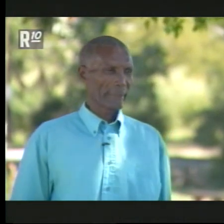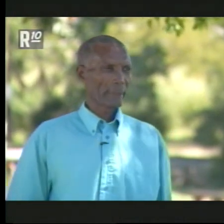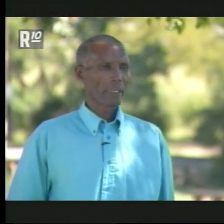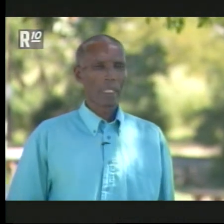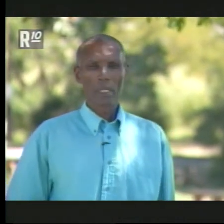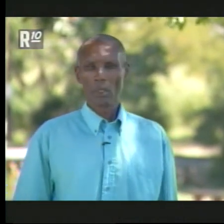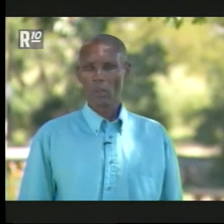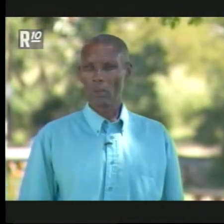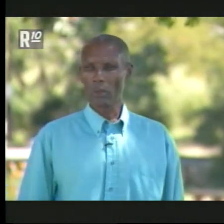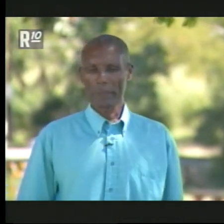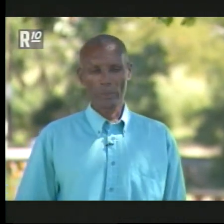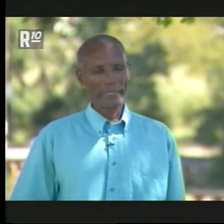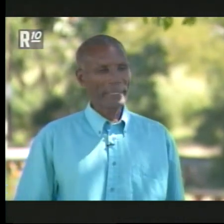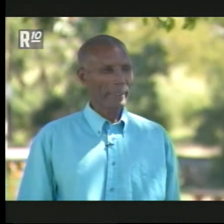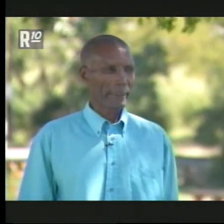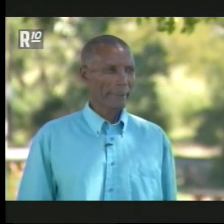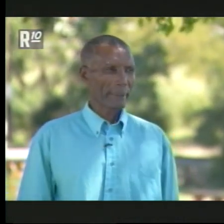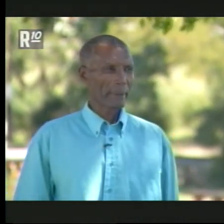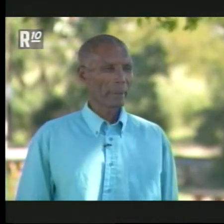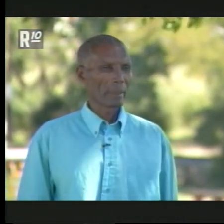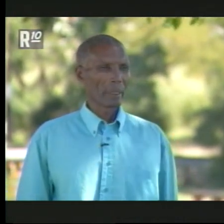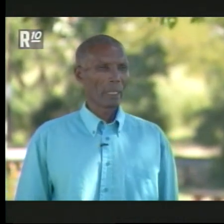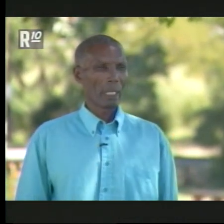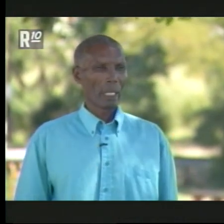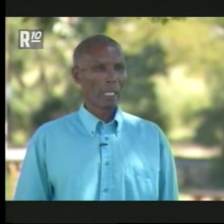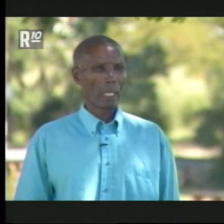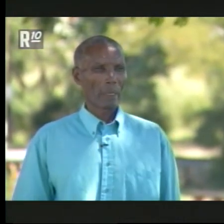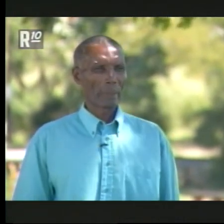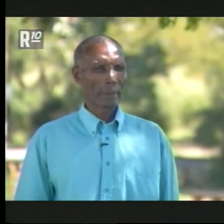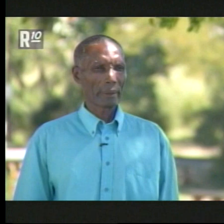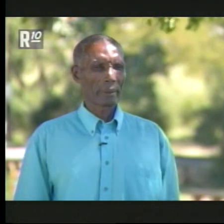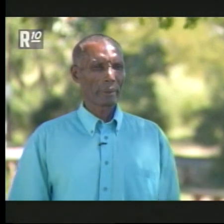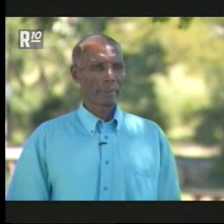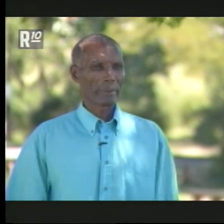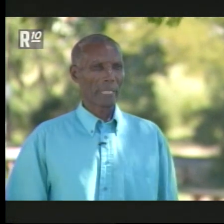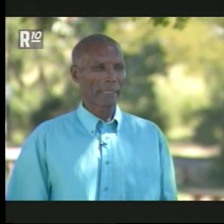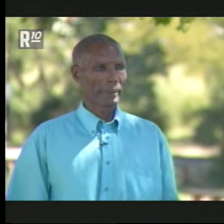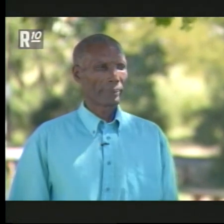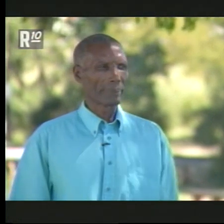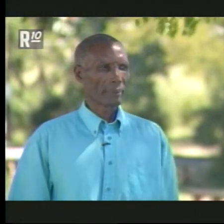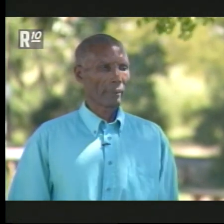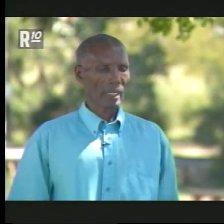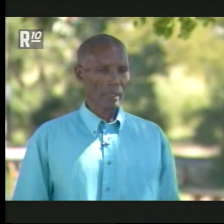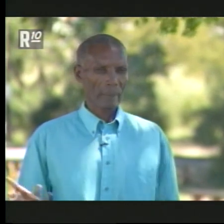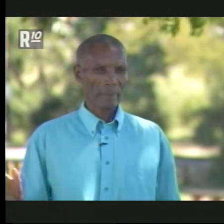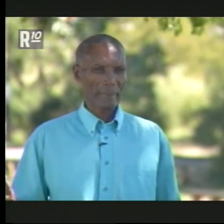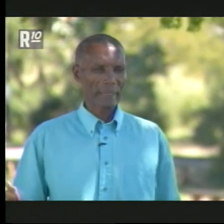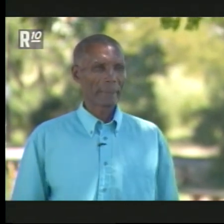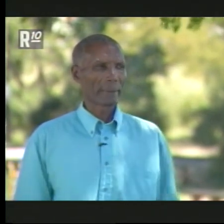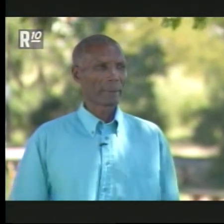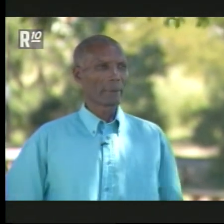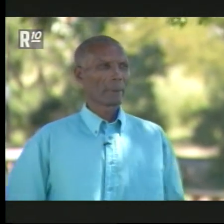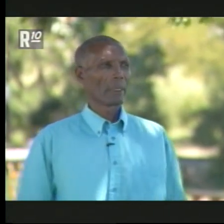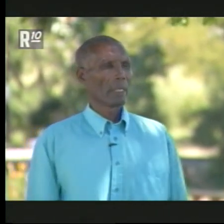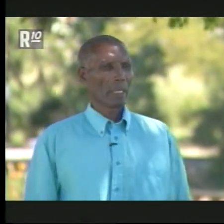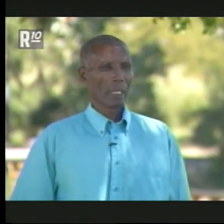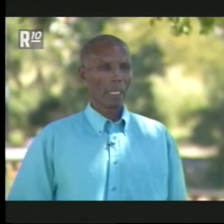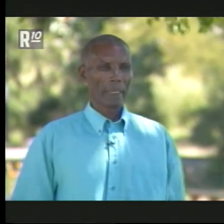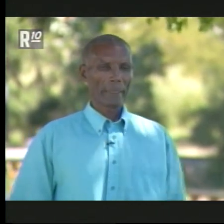Peebles, who was a retired army man from England.